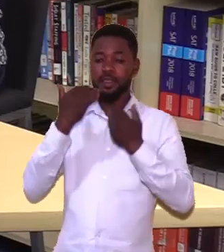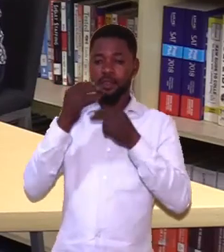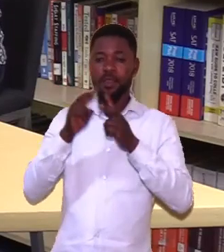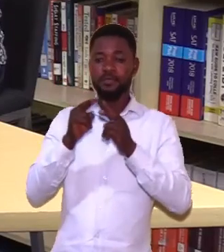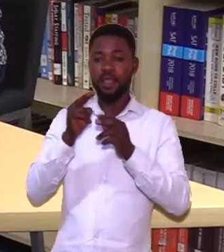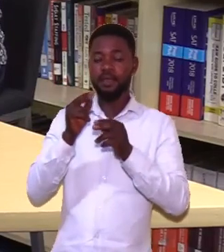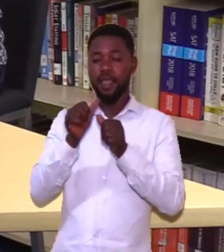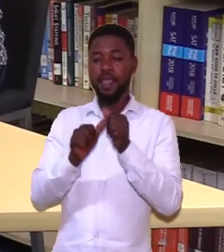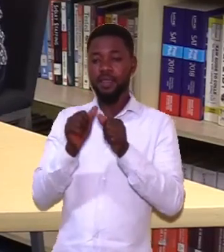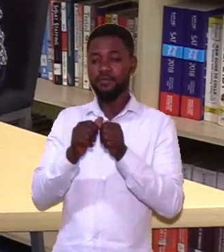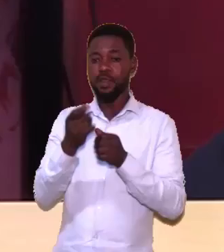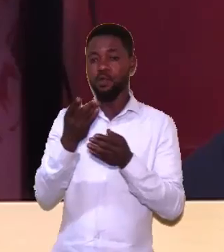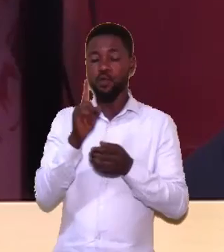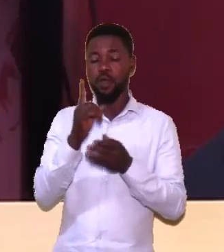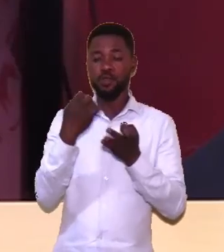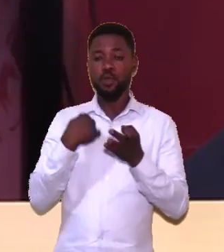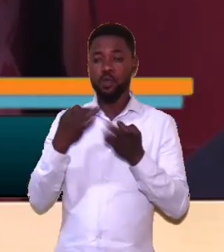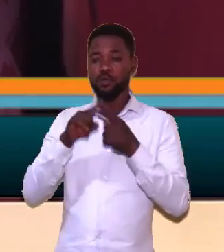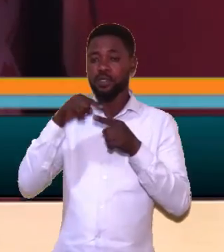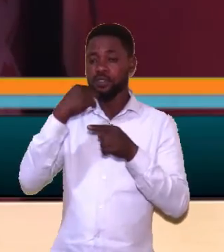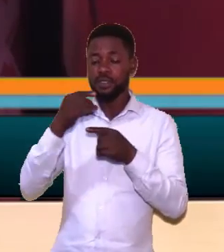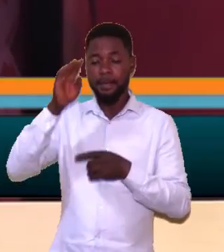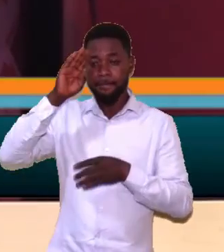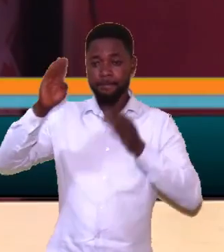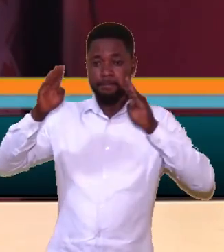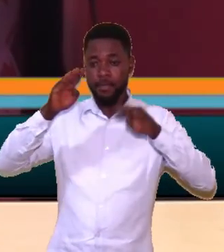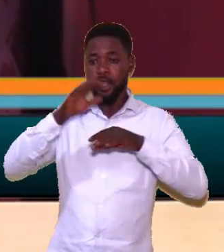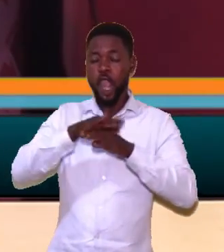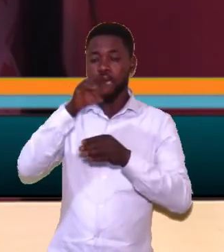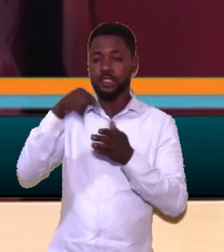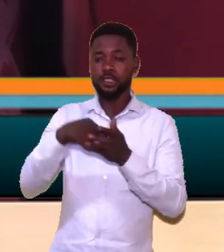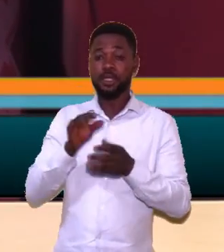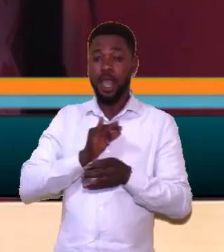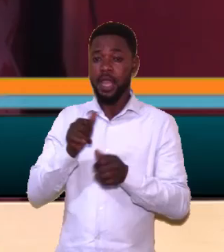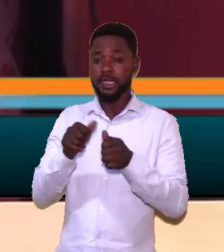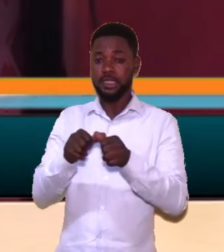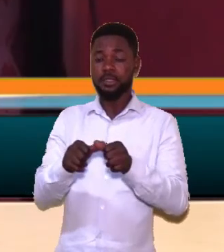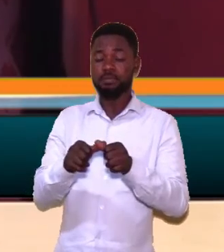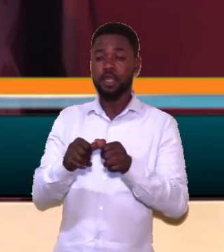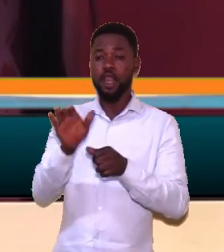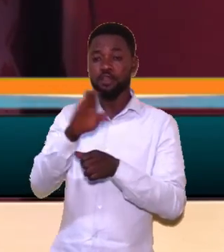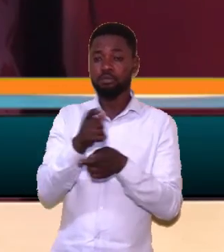On that note, thank you everyone. We want to say bye for now on this episode,